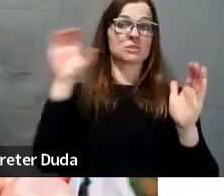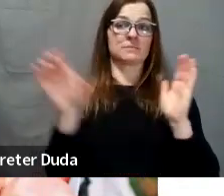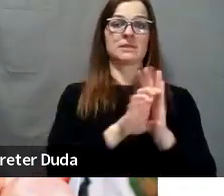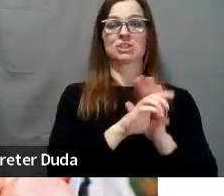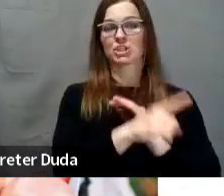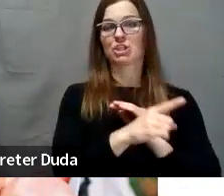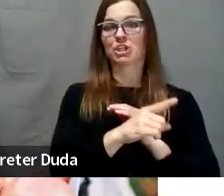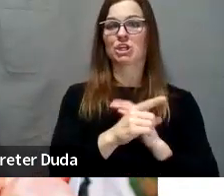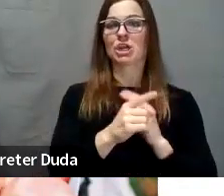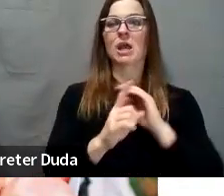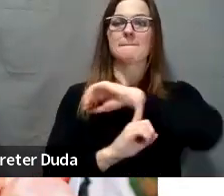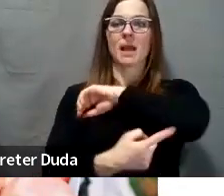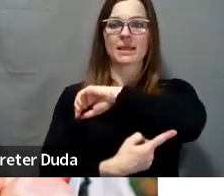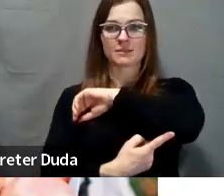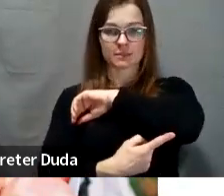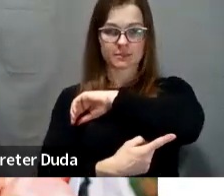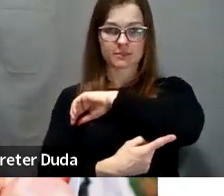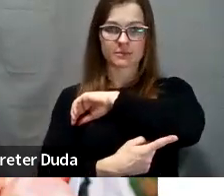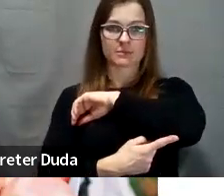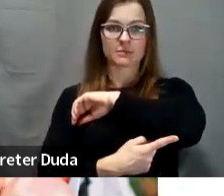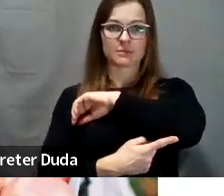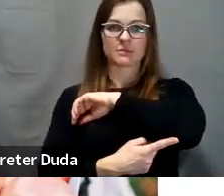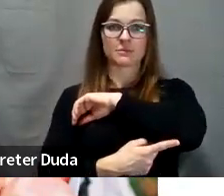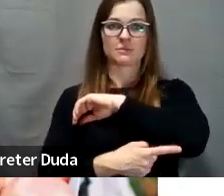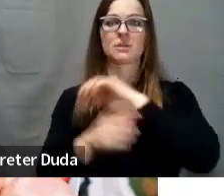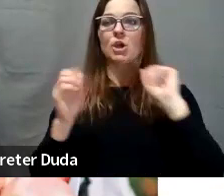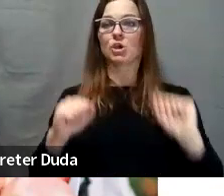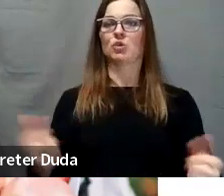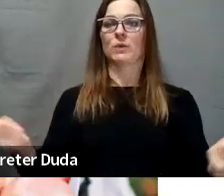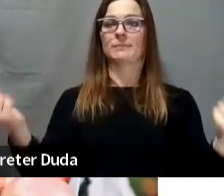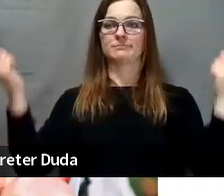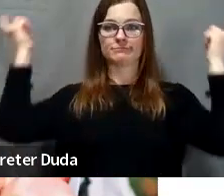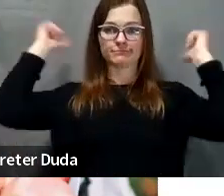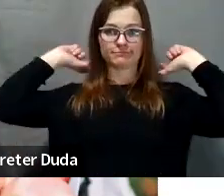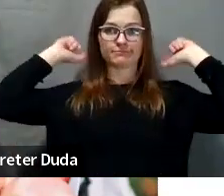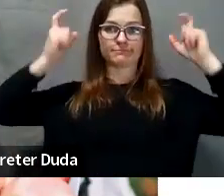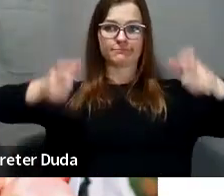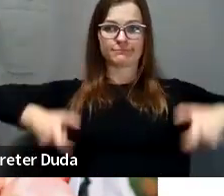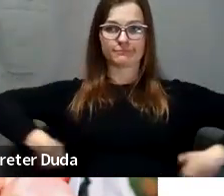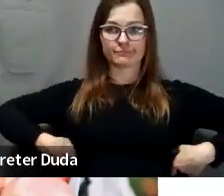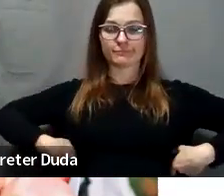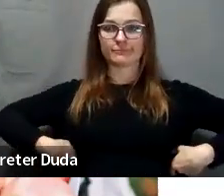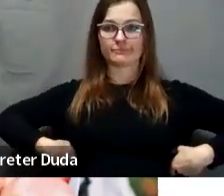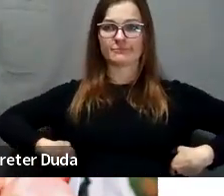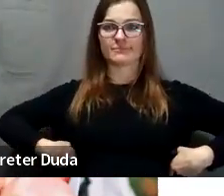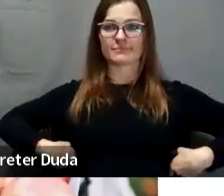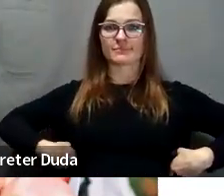a bucket that you can actually sling around your back, so it kind of fits more like